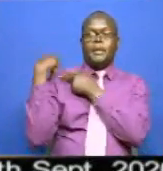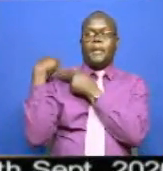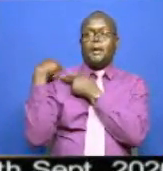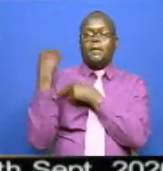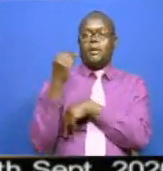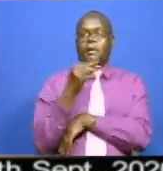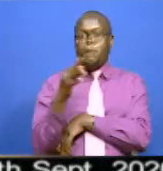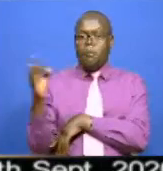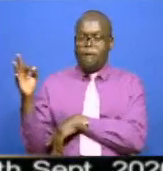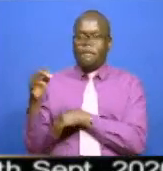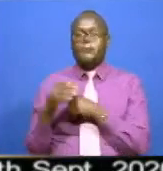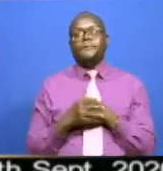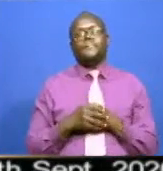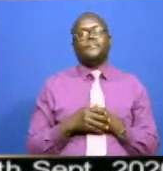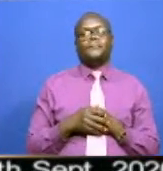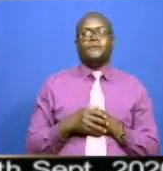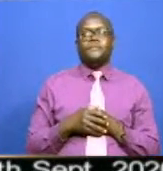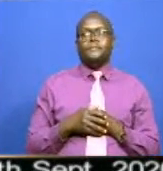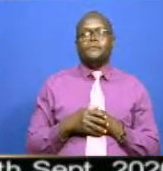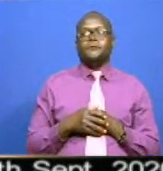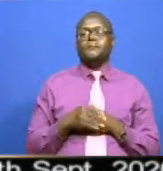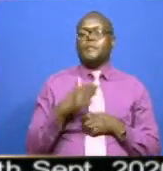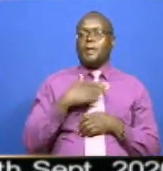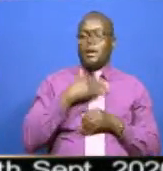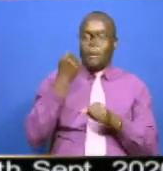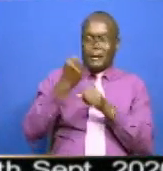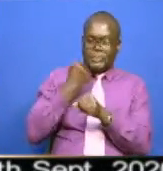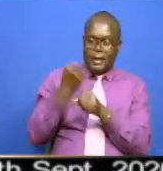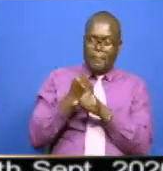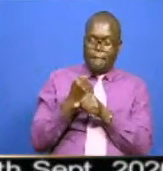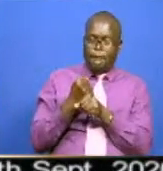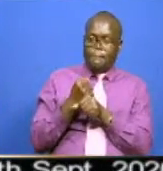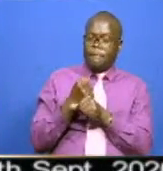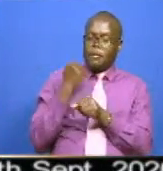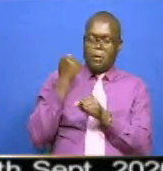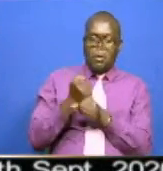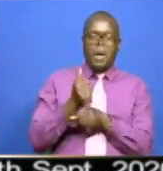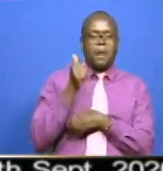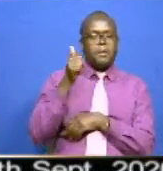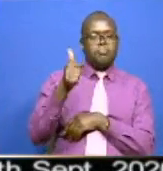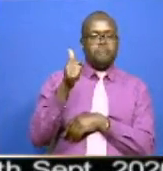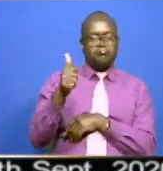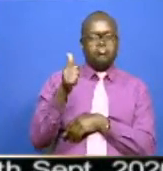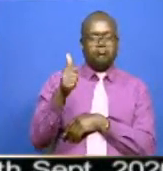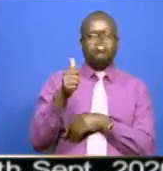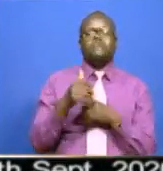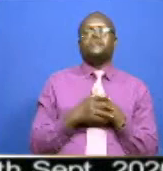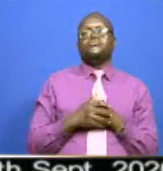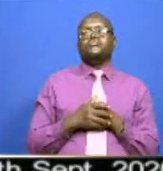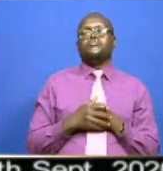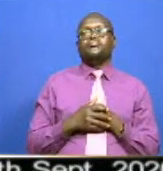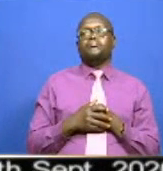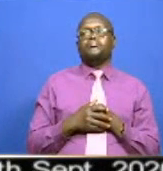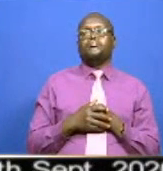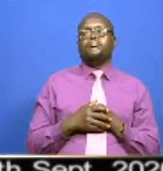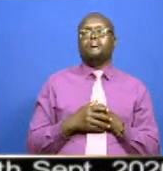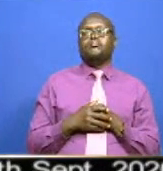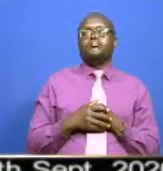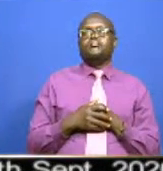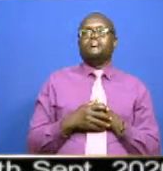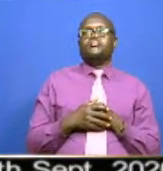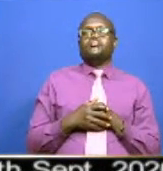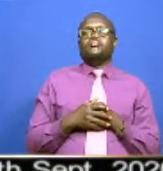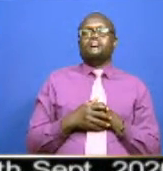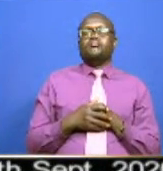of our Secretariat for dedicated service to the committee.